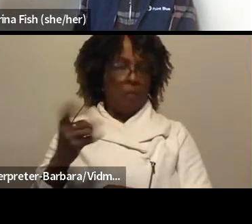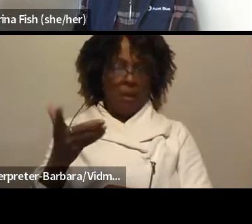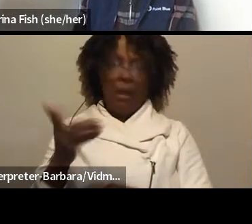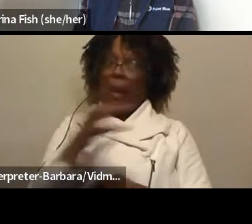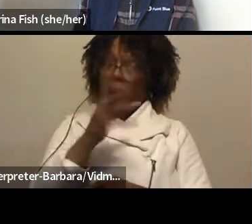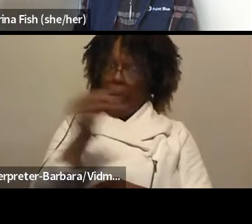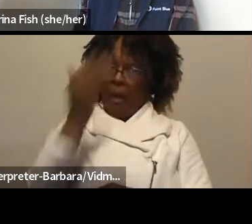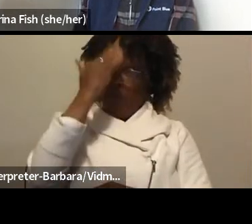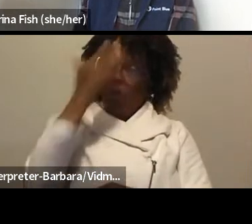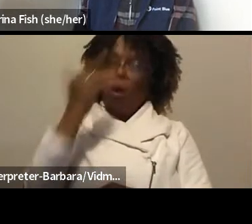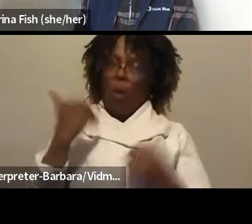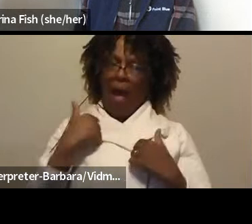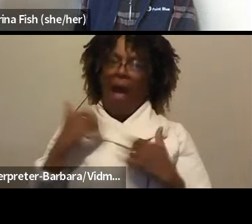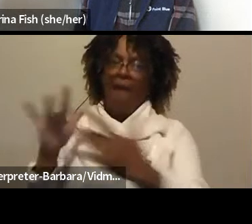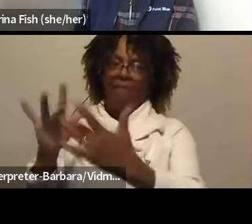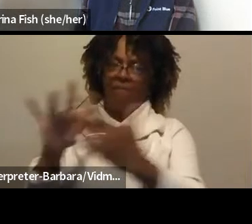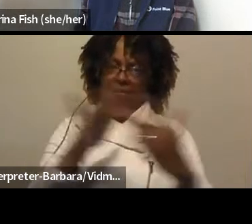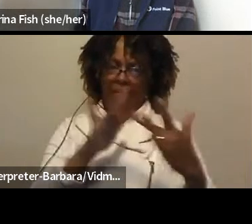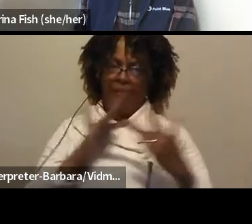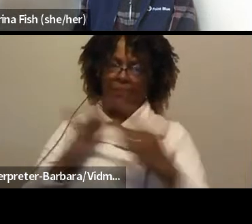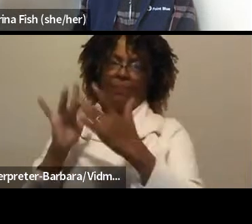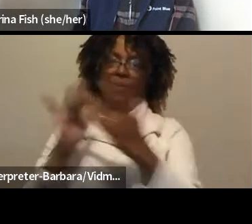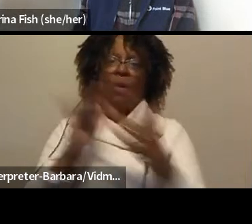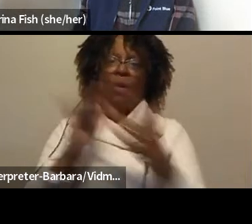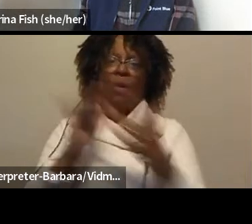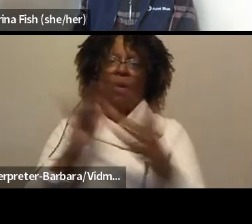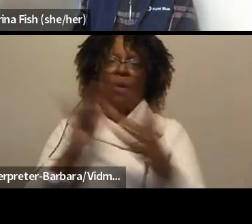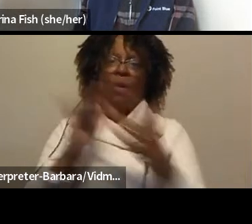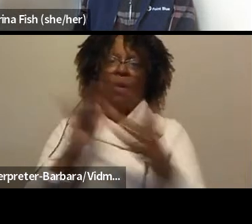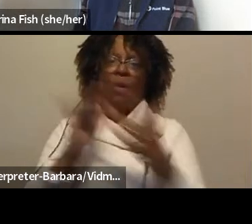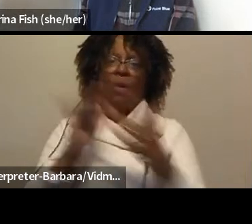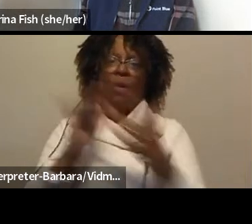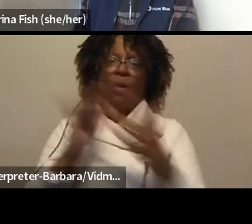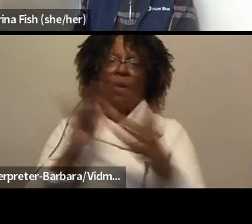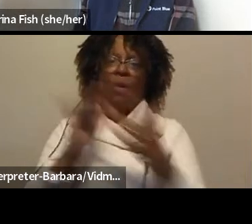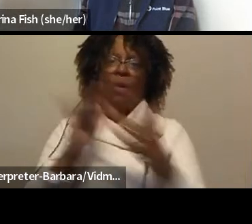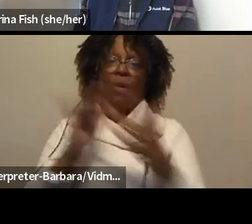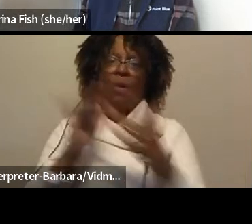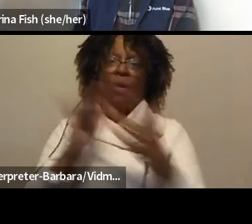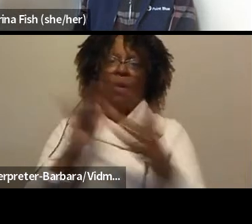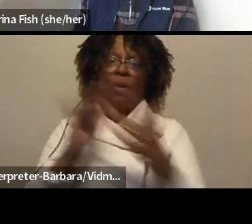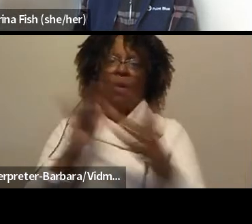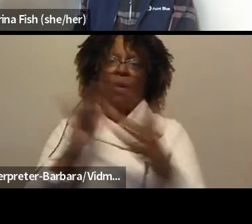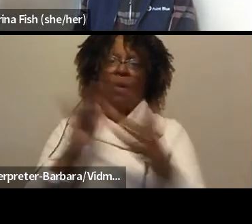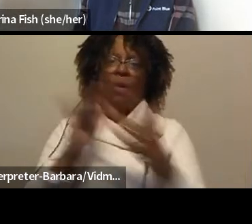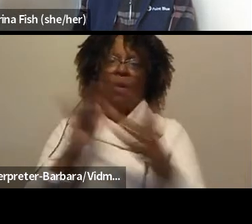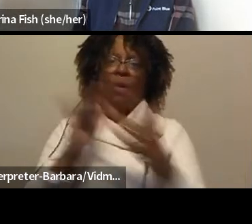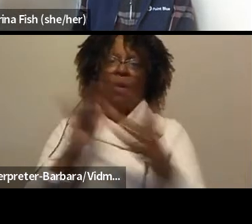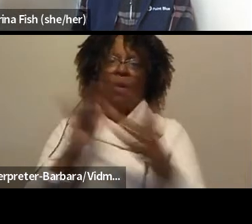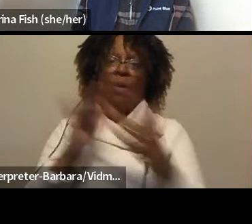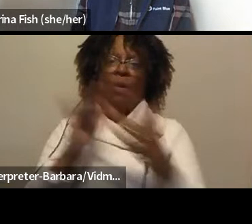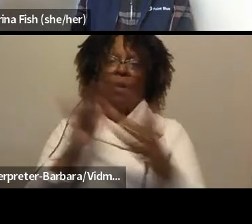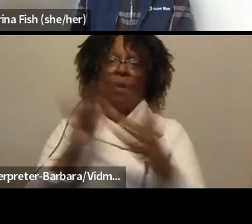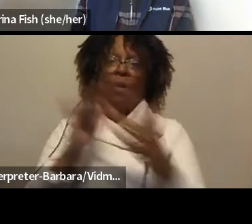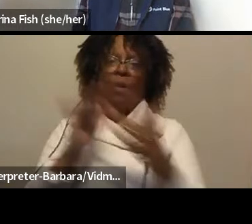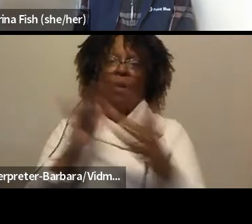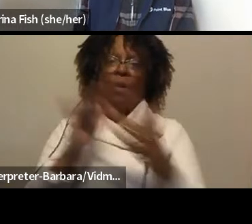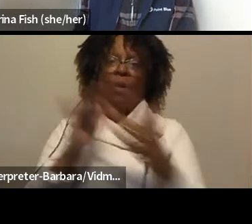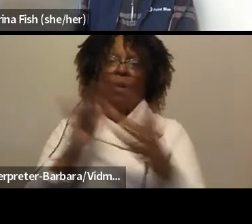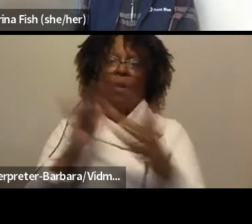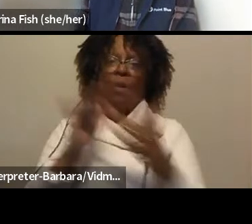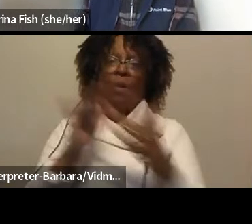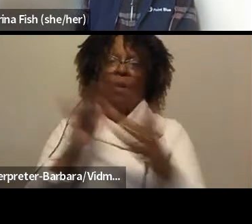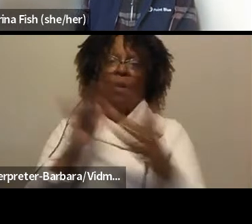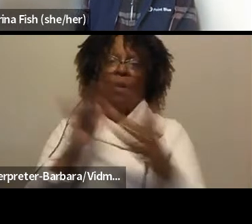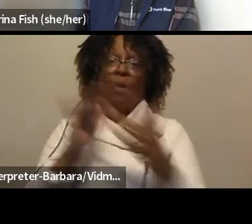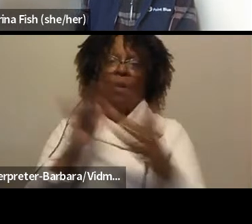your awesome BIMS t-shirt, which comes in a biodegradable bag, all types of goodies. So we are